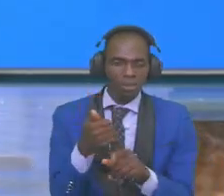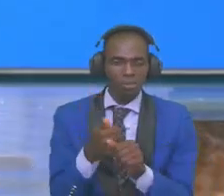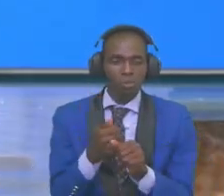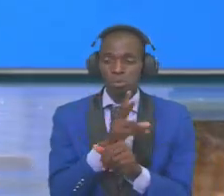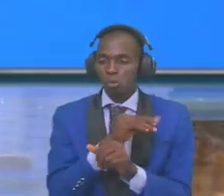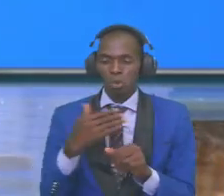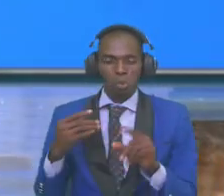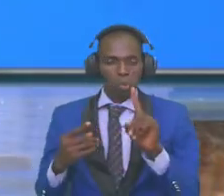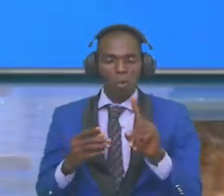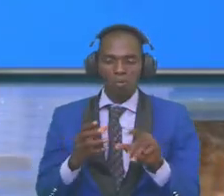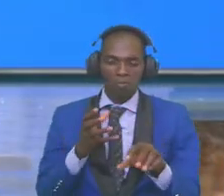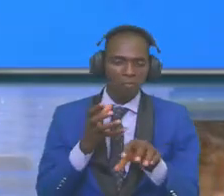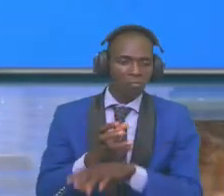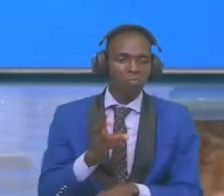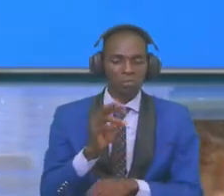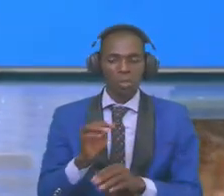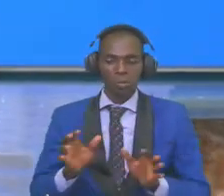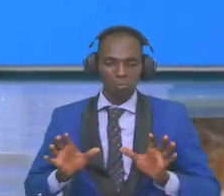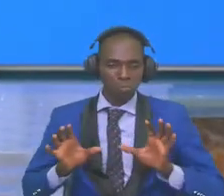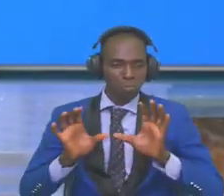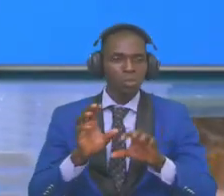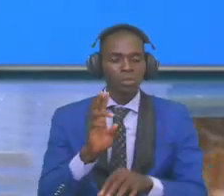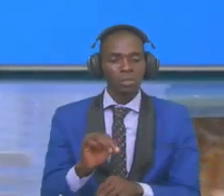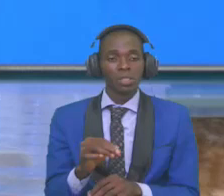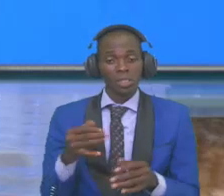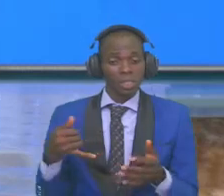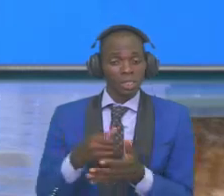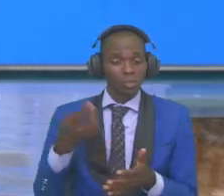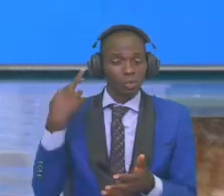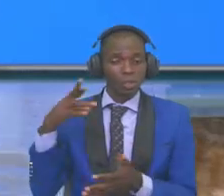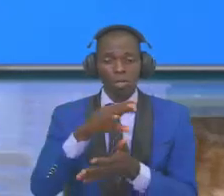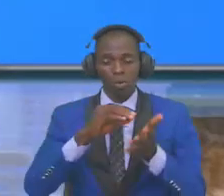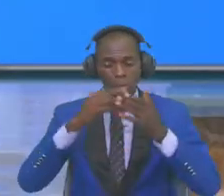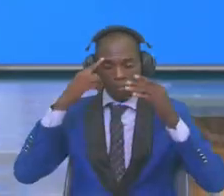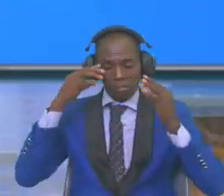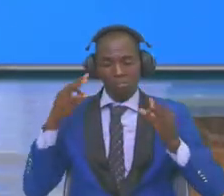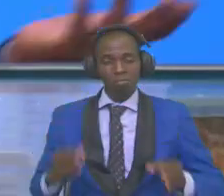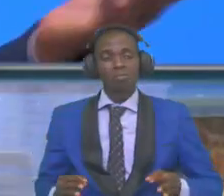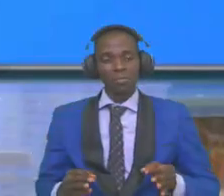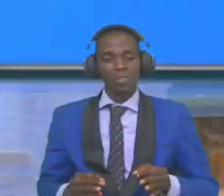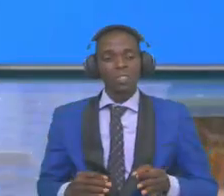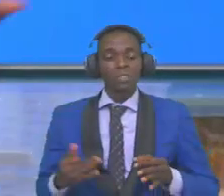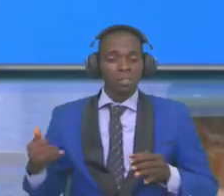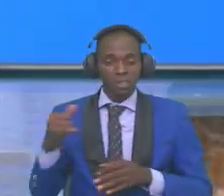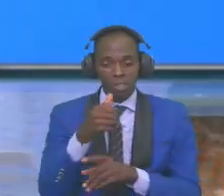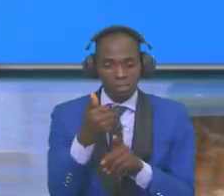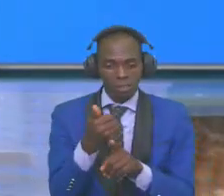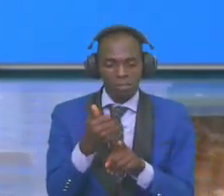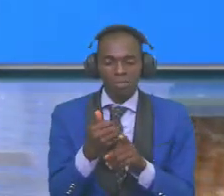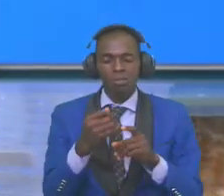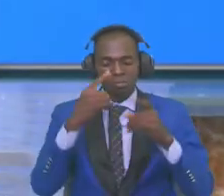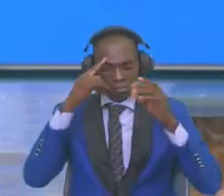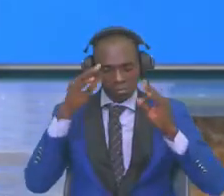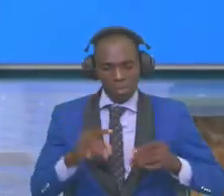Nobody forced them. This was their priority. Nobody forced them. They volunteered to do